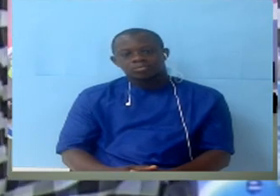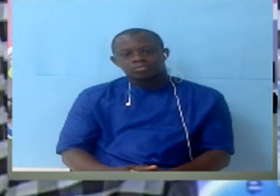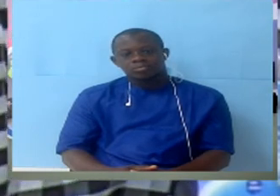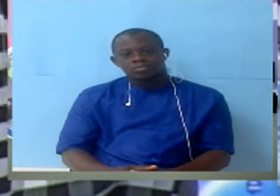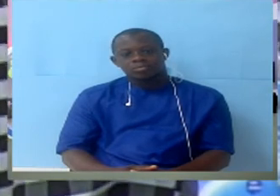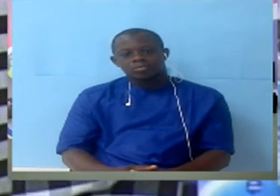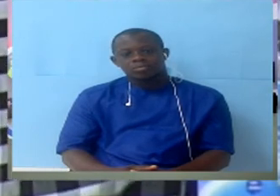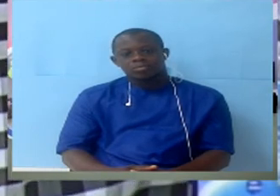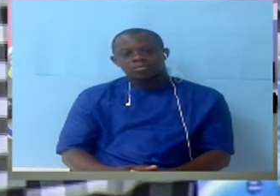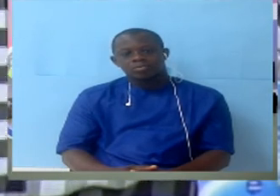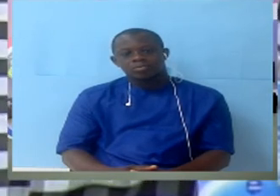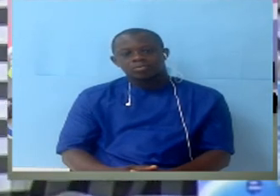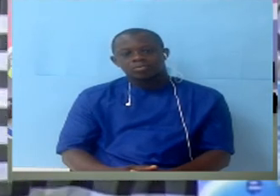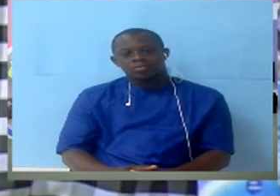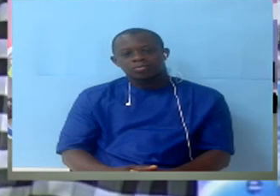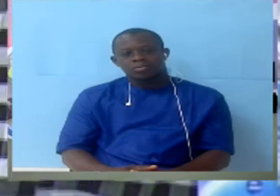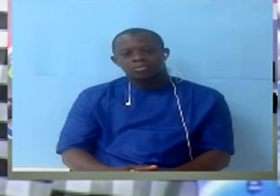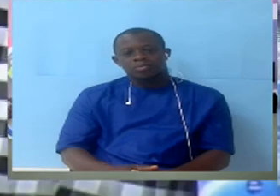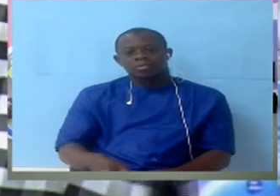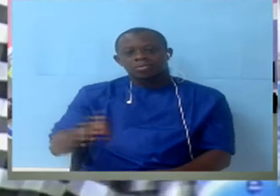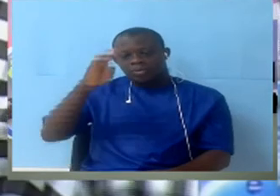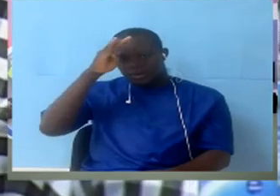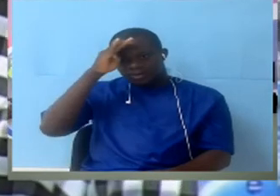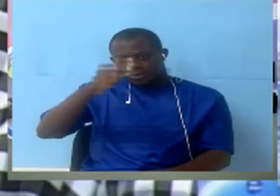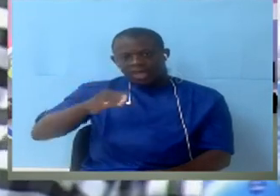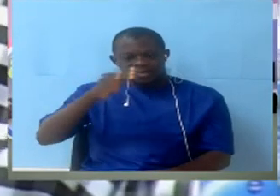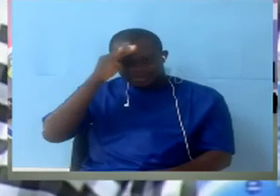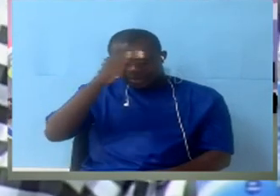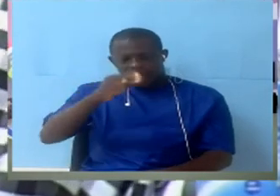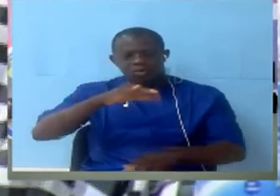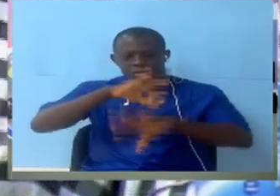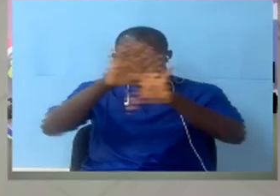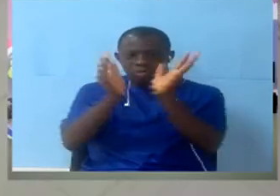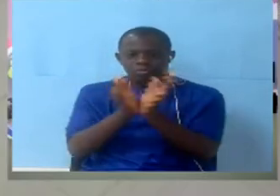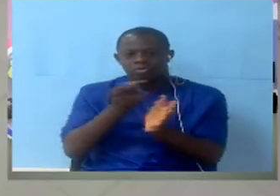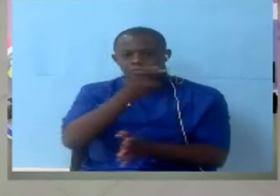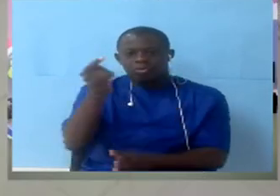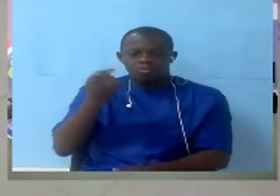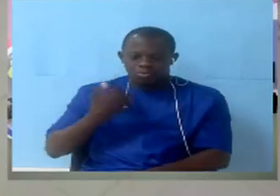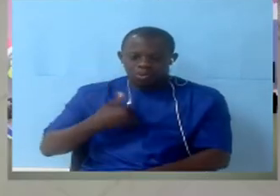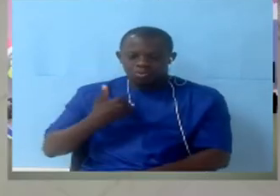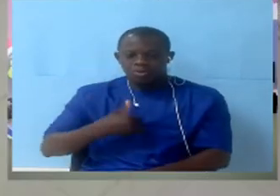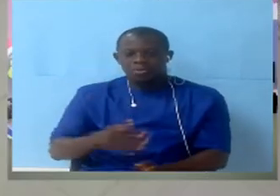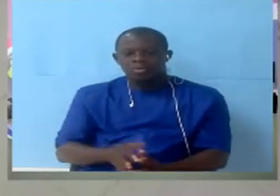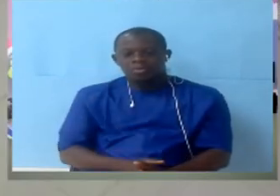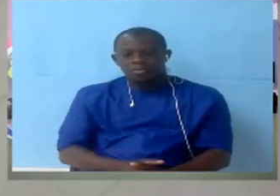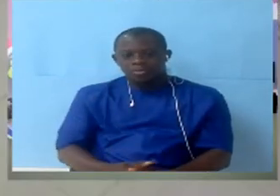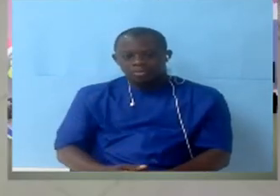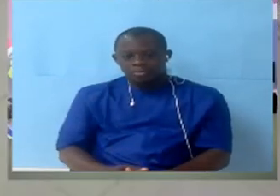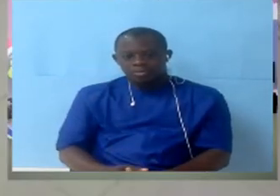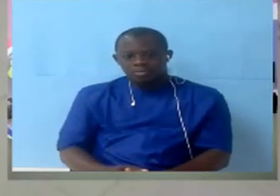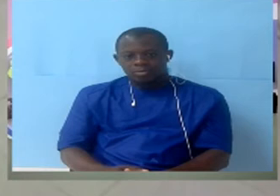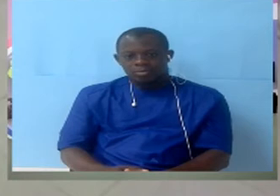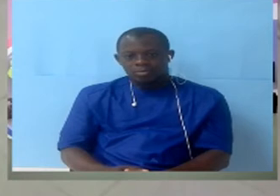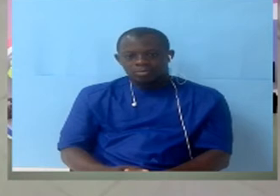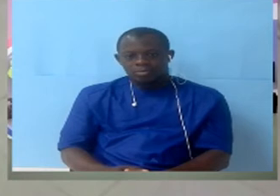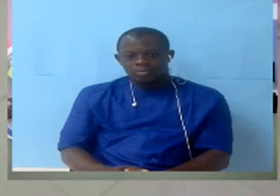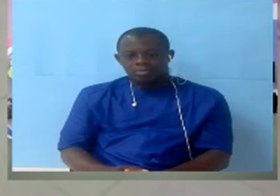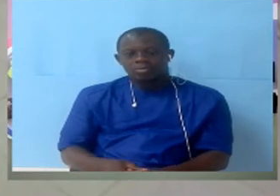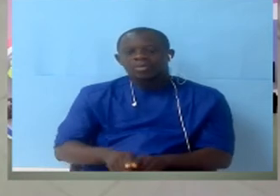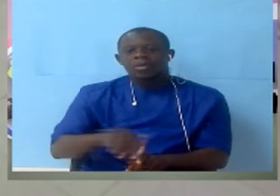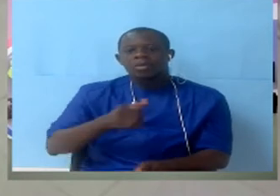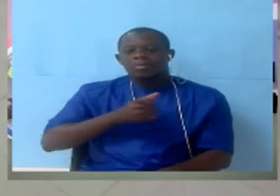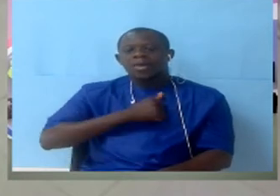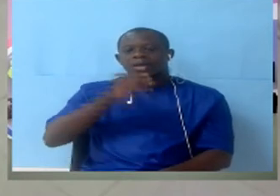Martin Lombay Jaila. I want to thank and hail all of you. Mbe lead council Tent Lombay Jaila do kendola.